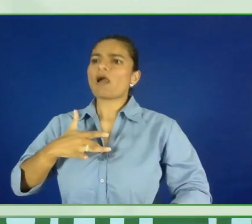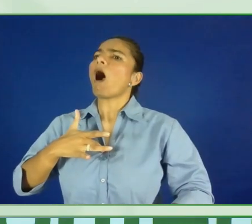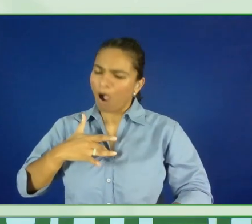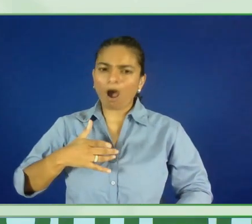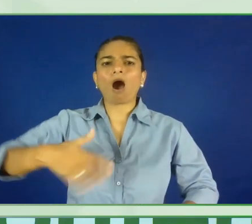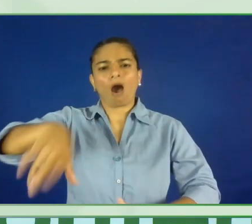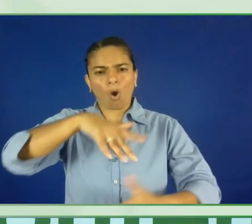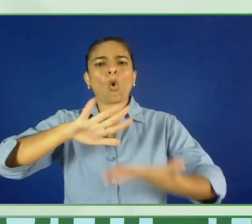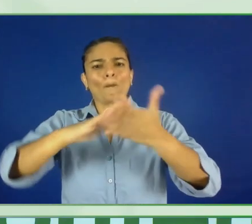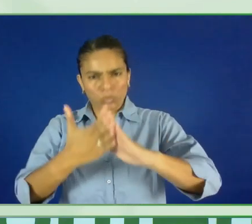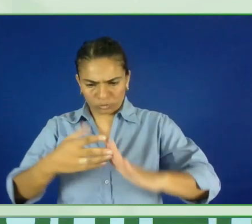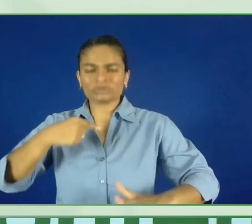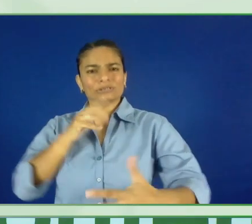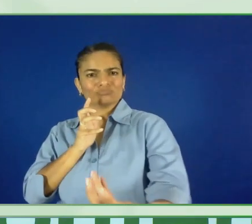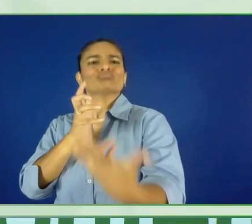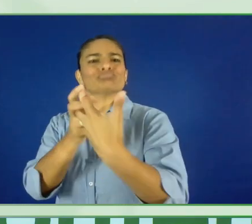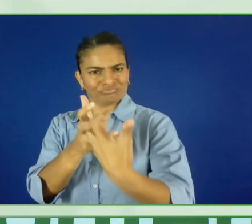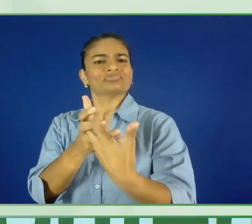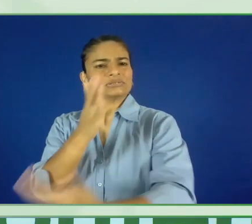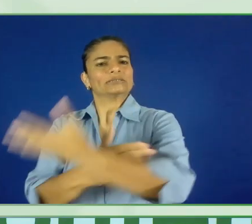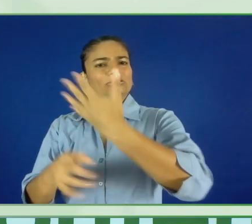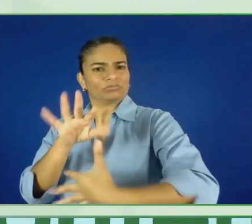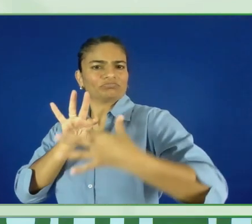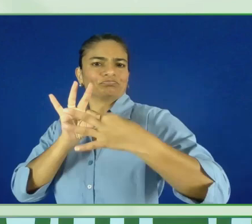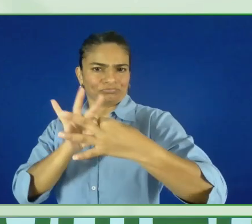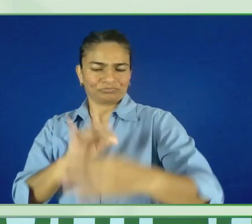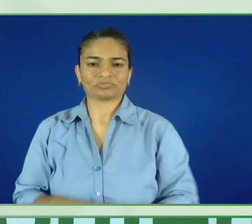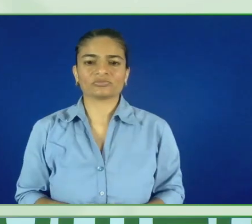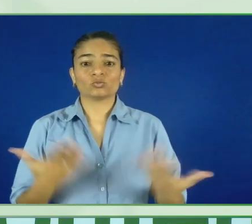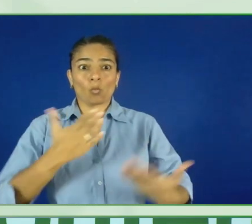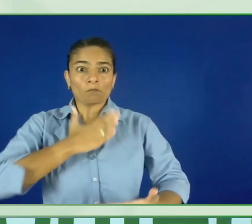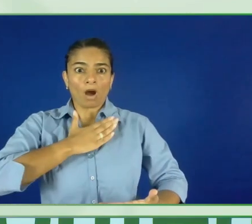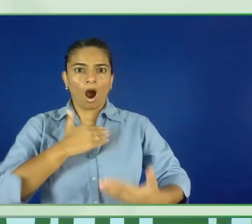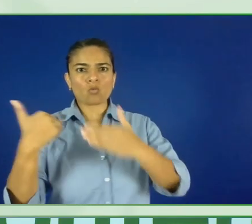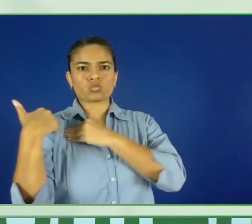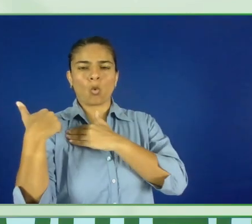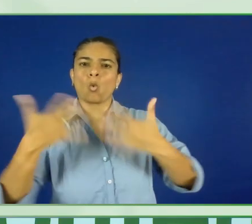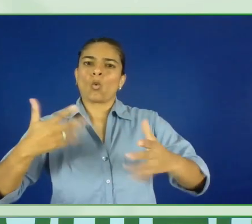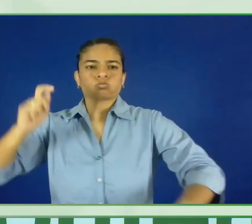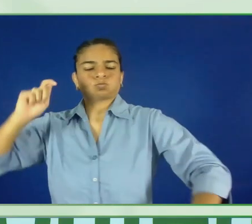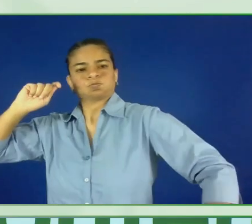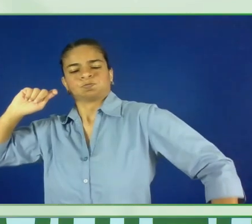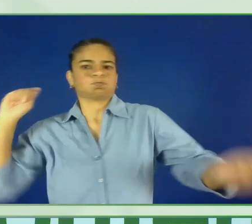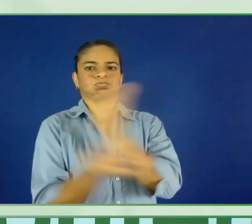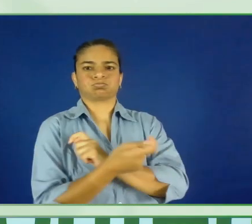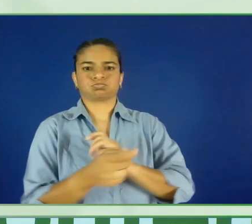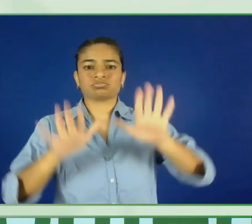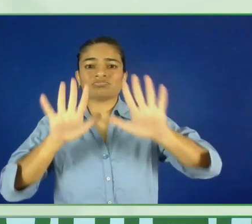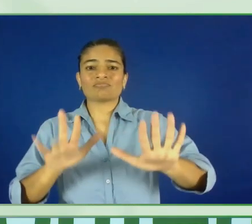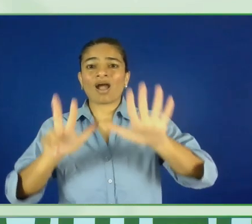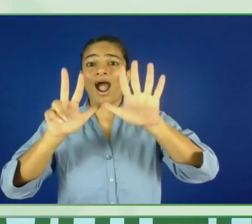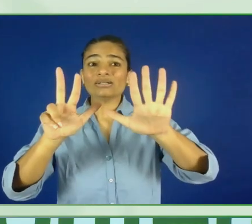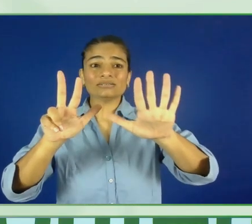work with our engineering teams to make sure that when they are considering AI models and generative AI models, we make sure that disability is part